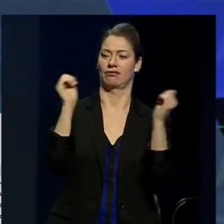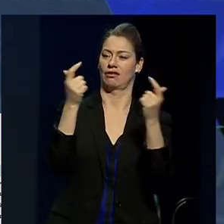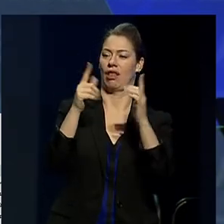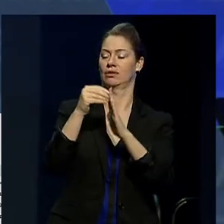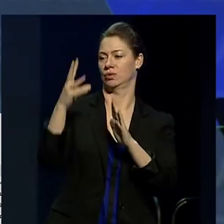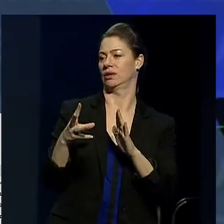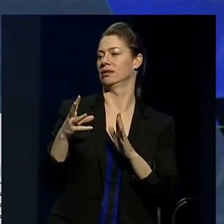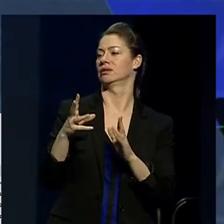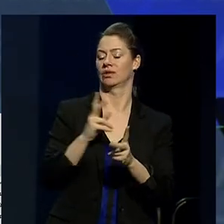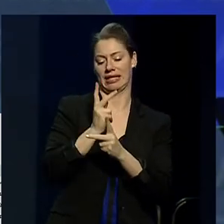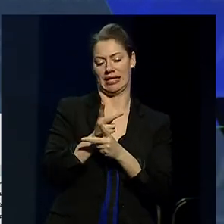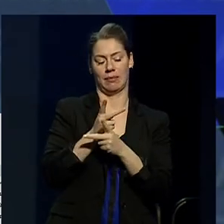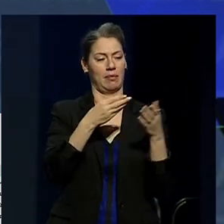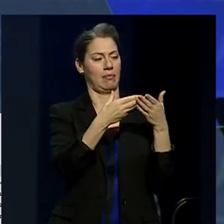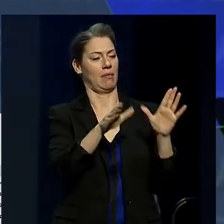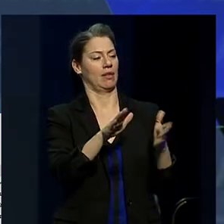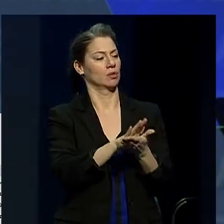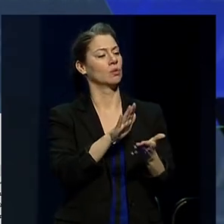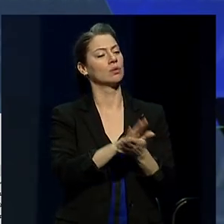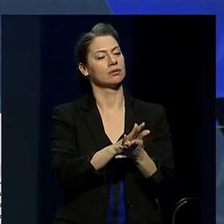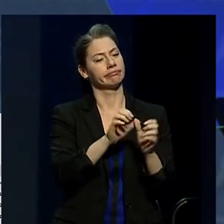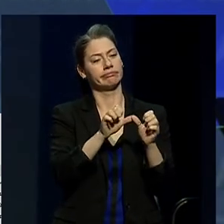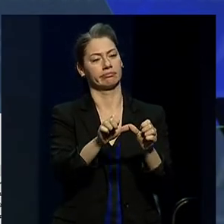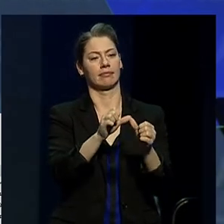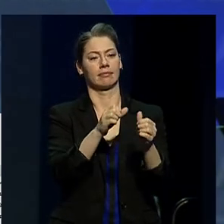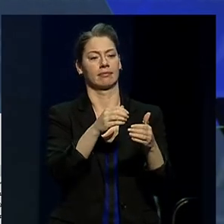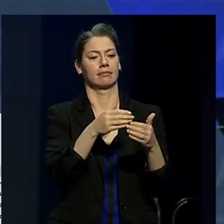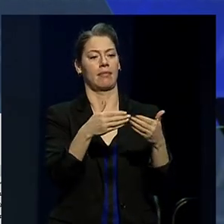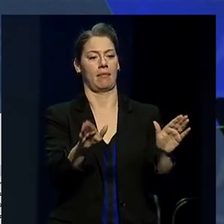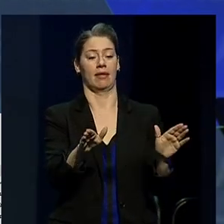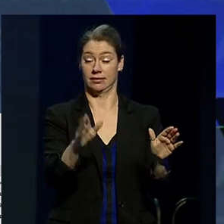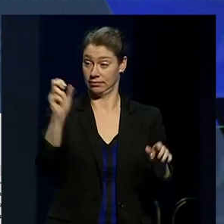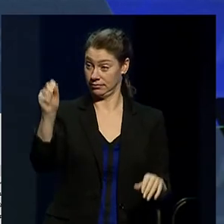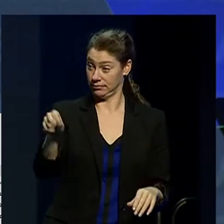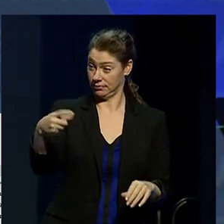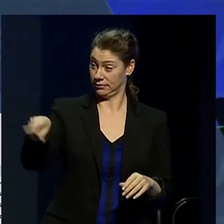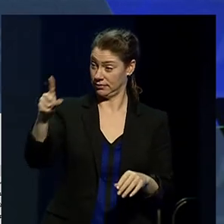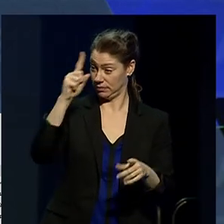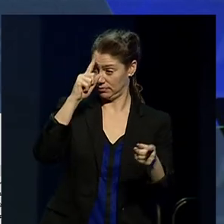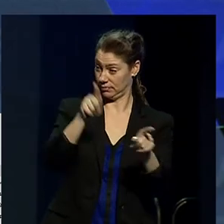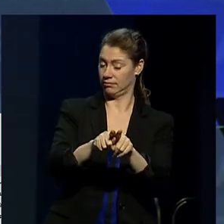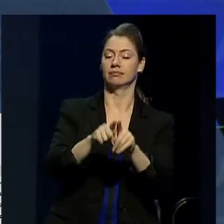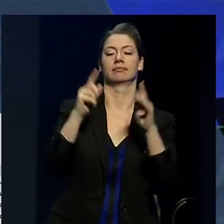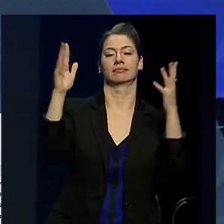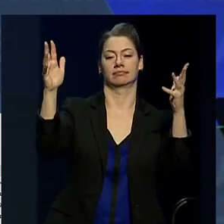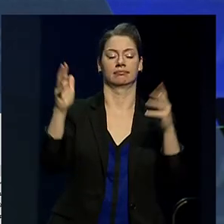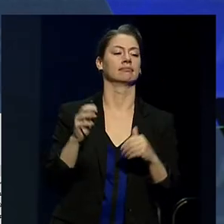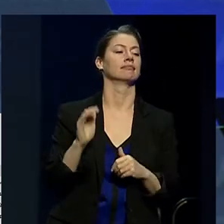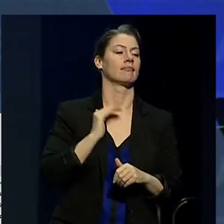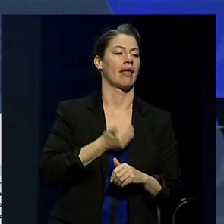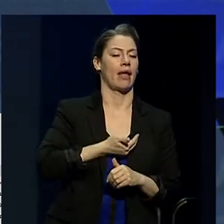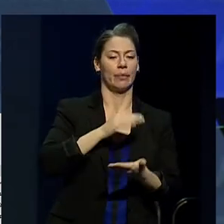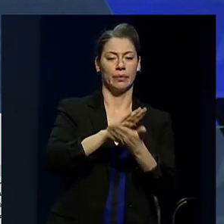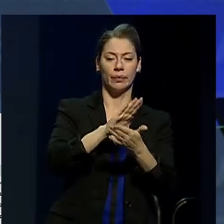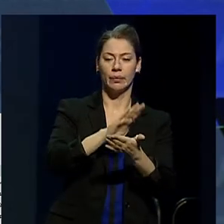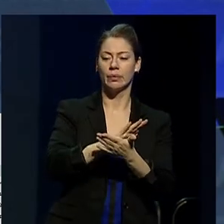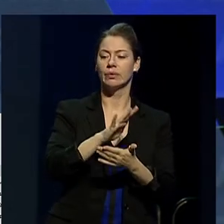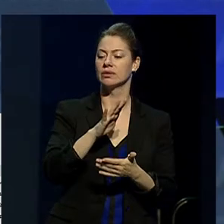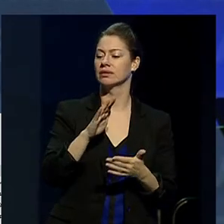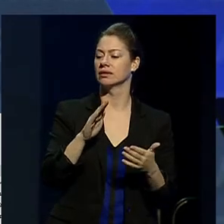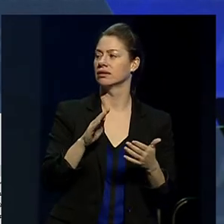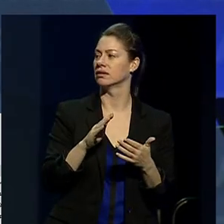public schools public? Yes? You're going to join? Our schools, our California positive momentum